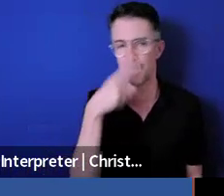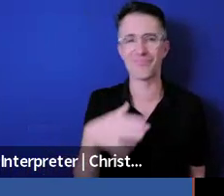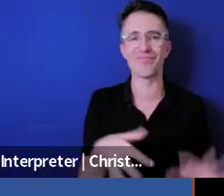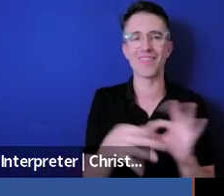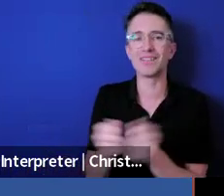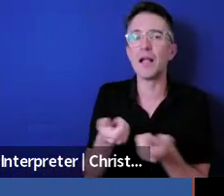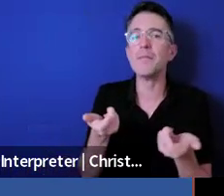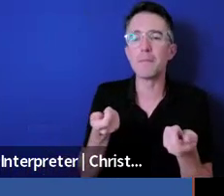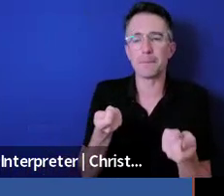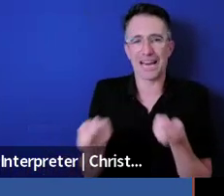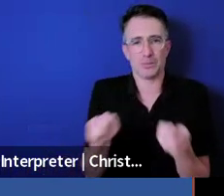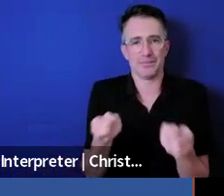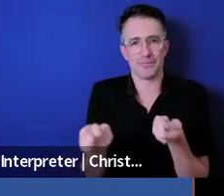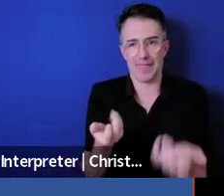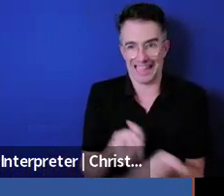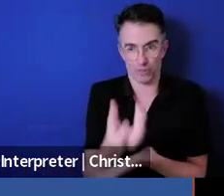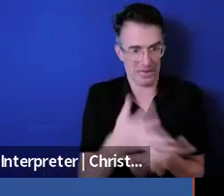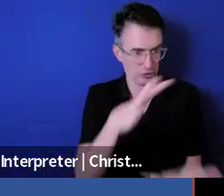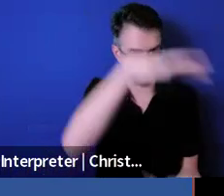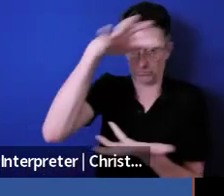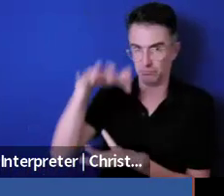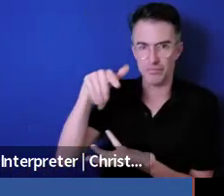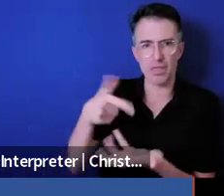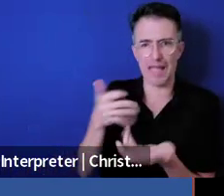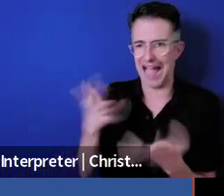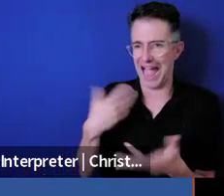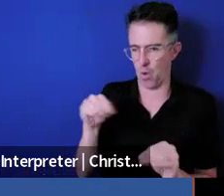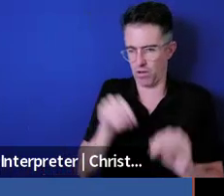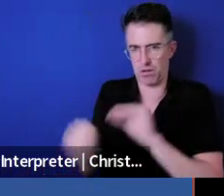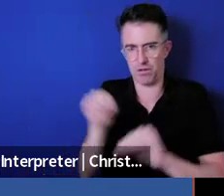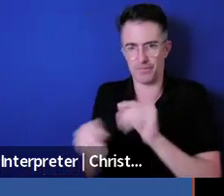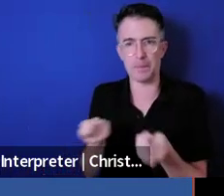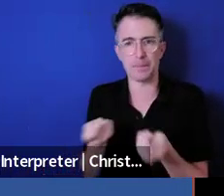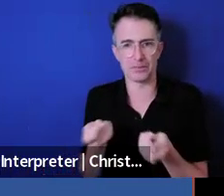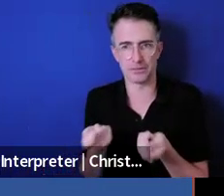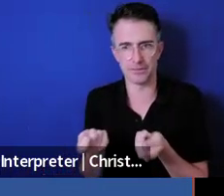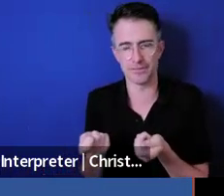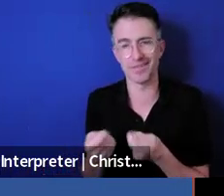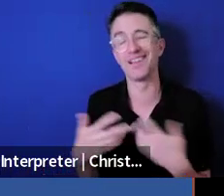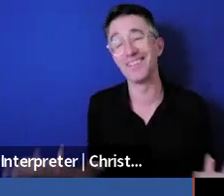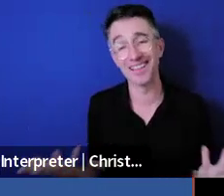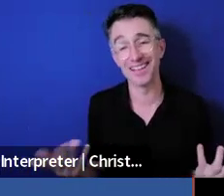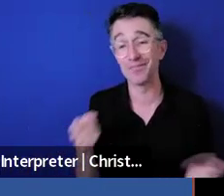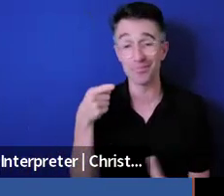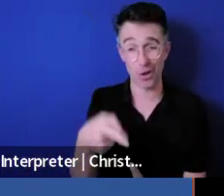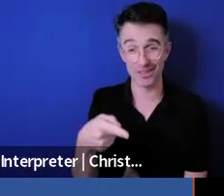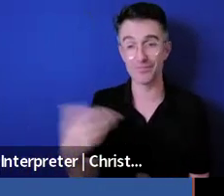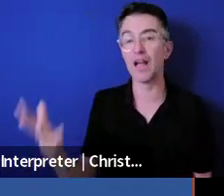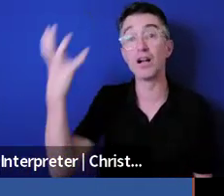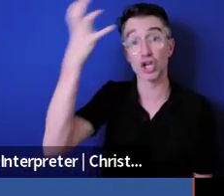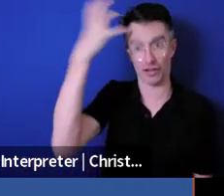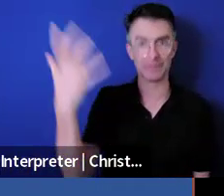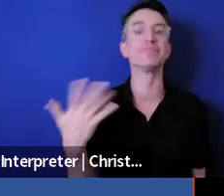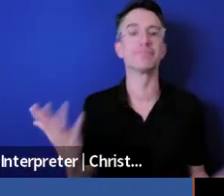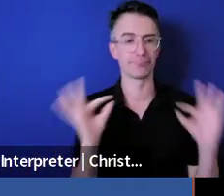which government assess and certificate persons with disabilities, adults and children,